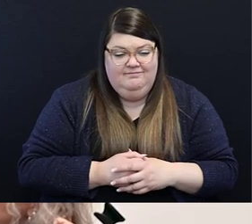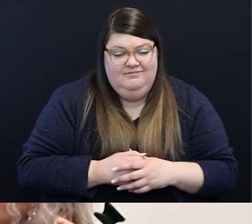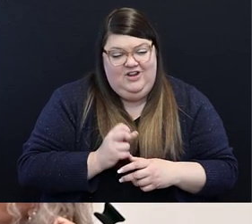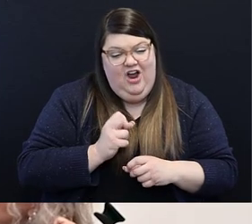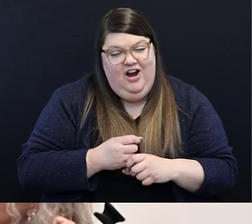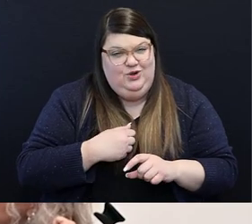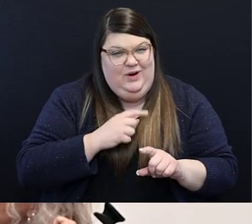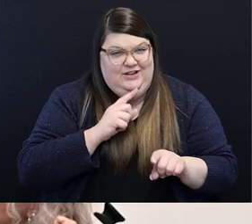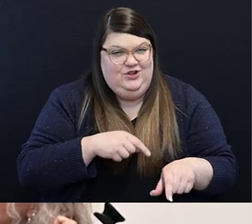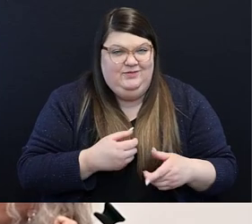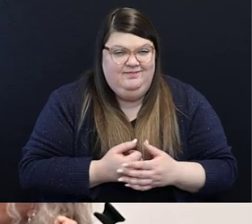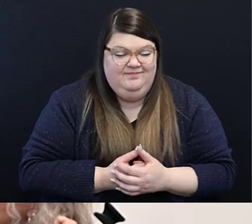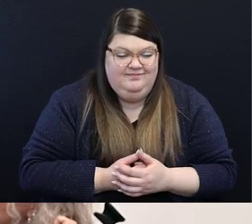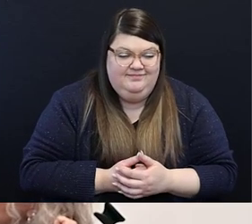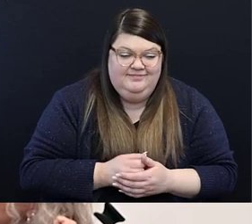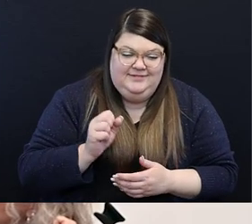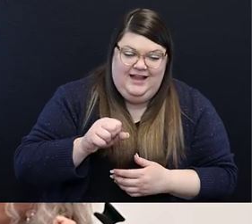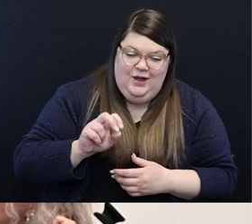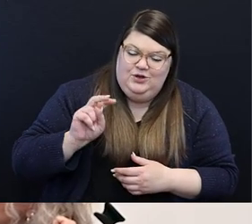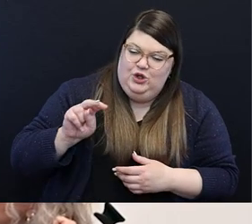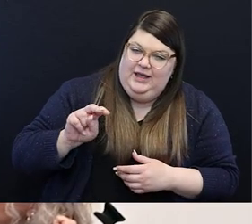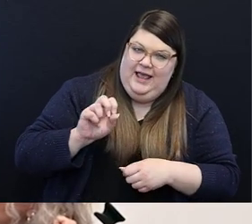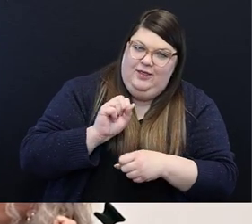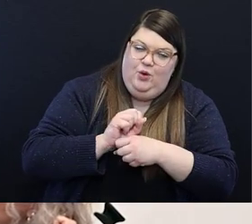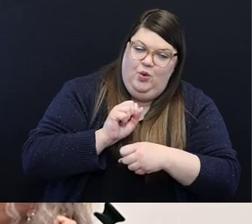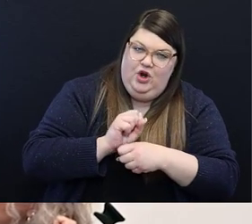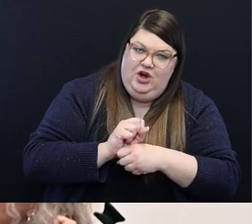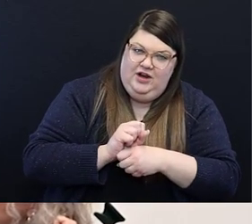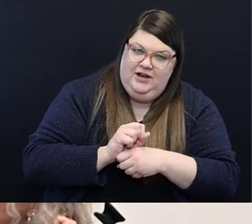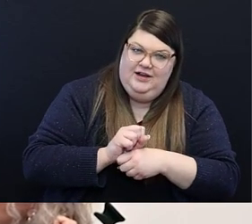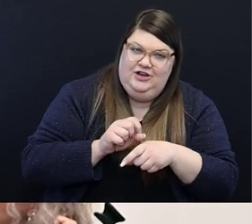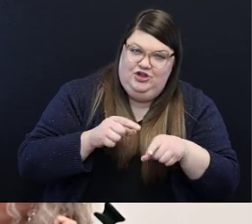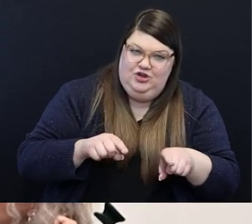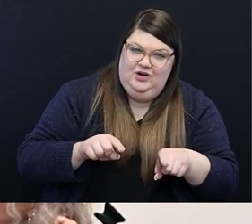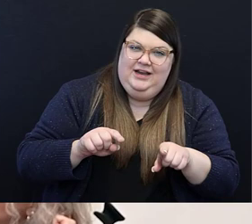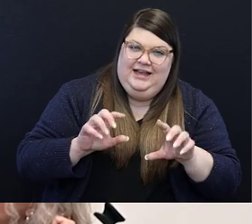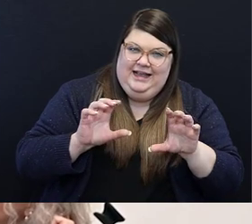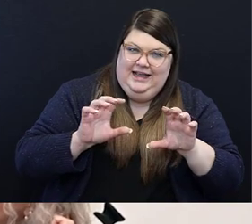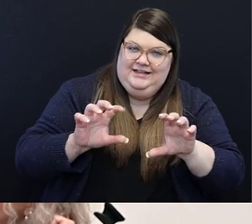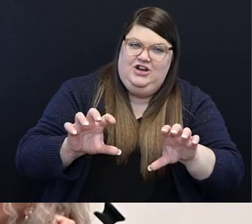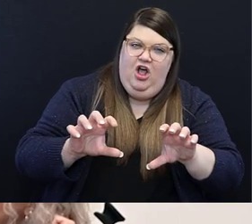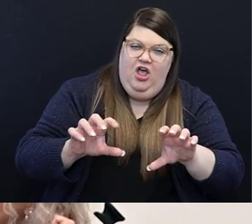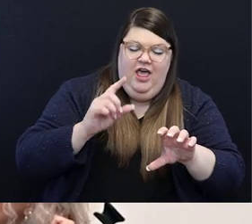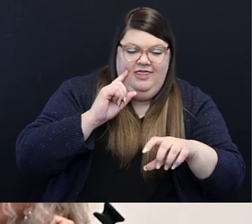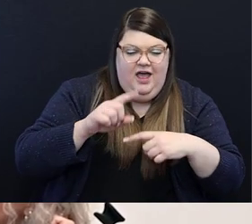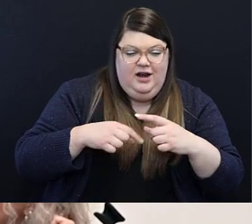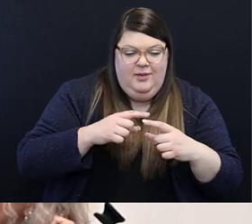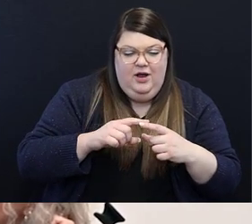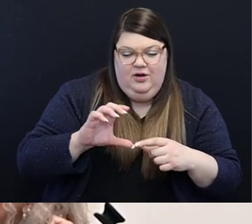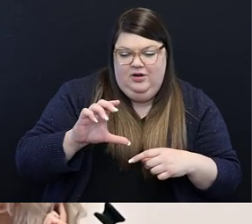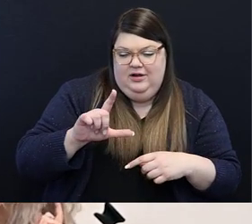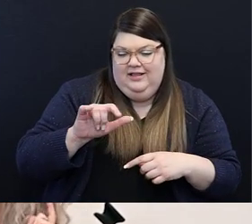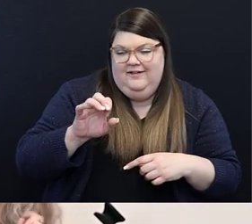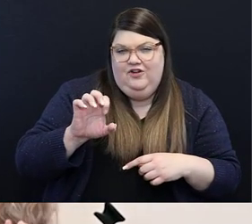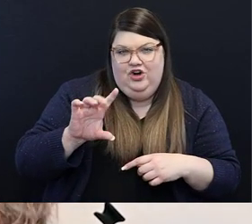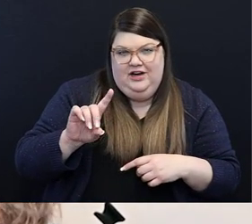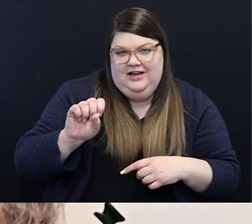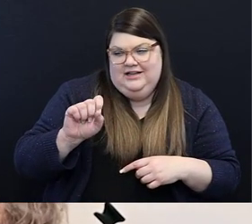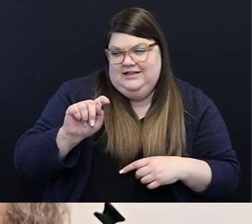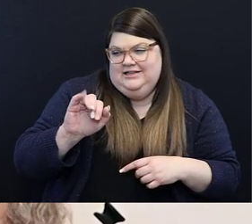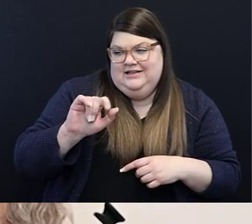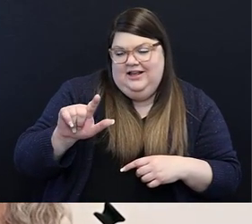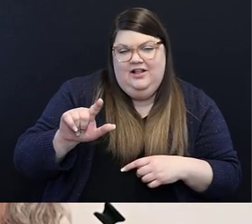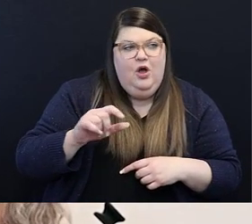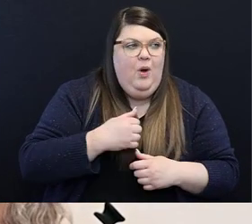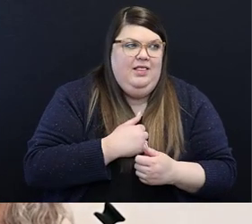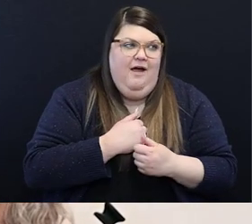It's hard for me to answer this. Yeah, I was looking at the work, you know, during install, and I thought a bit about Clifford Still. Oh, I love Clifford Still.